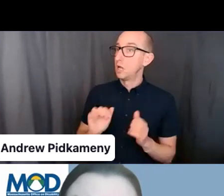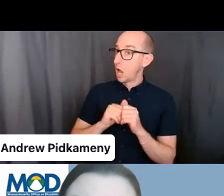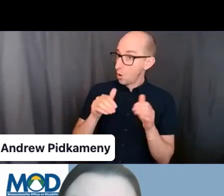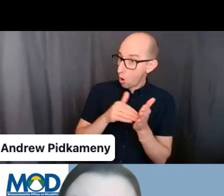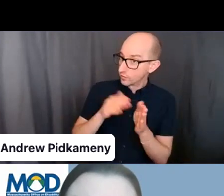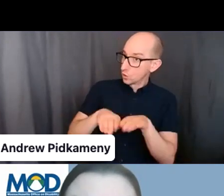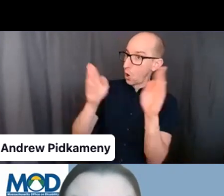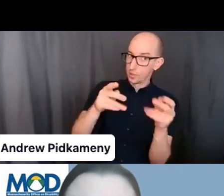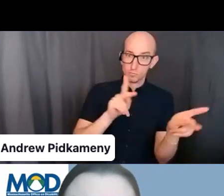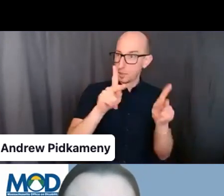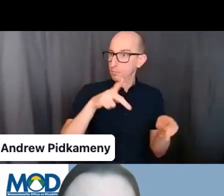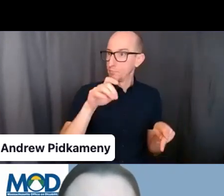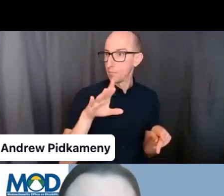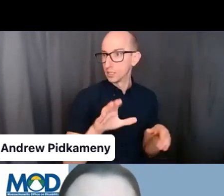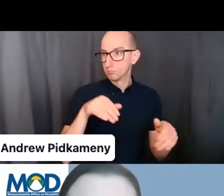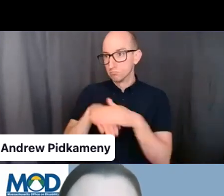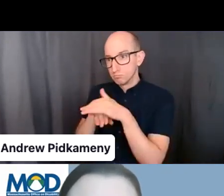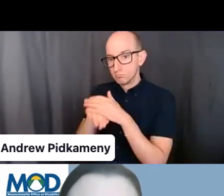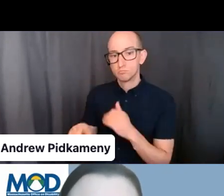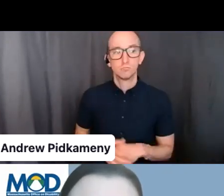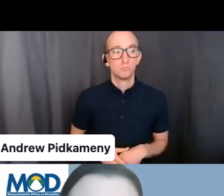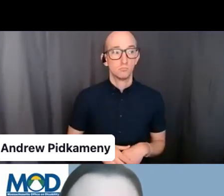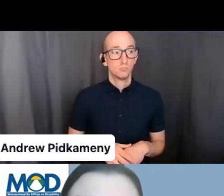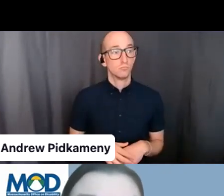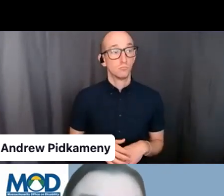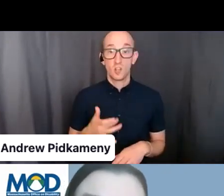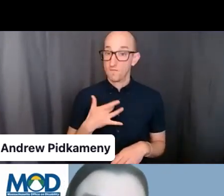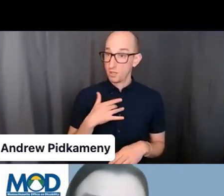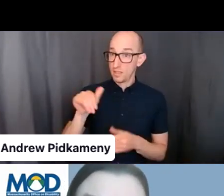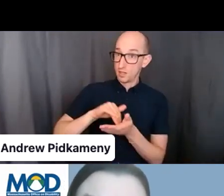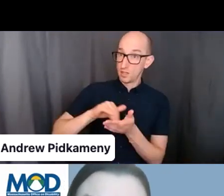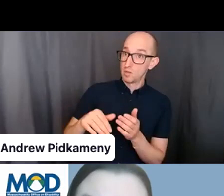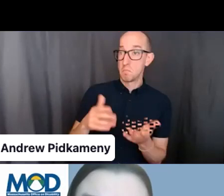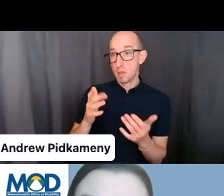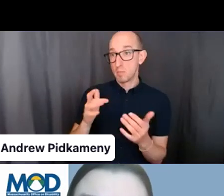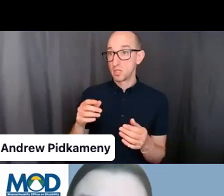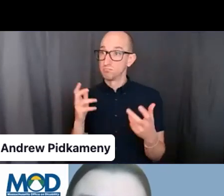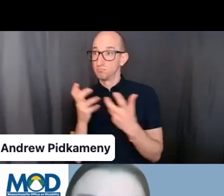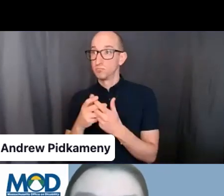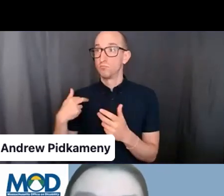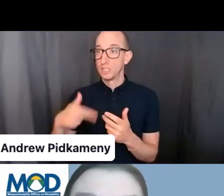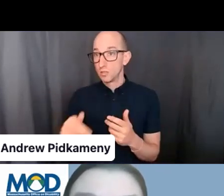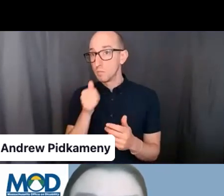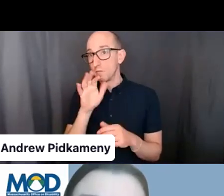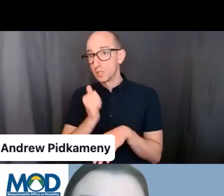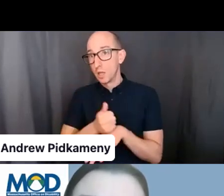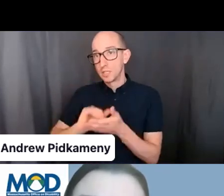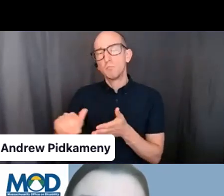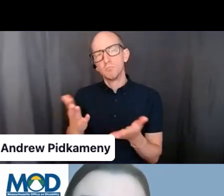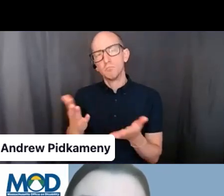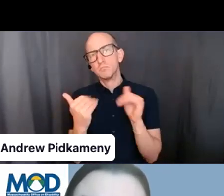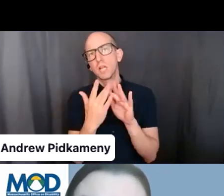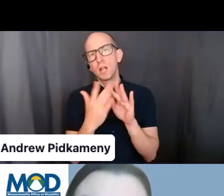with a situation that you think might fall under a religious or private club exemption, you're welcome to call us to discuss it in further detail. But do note